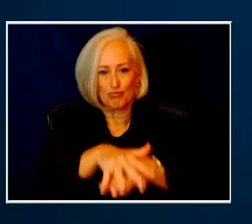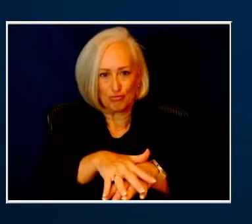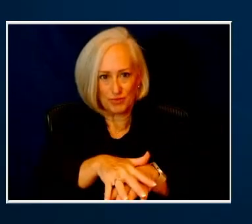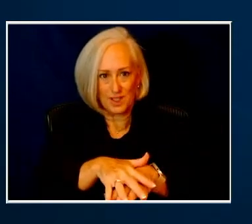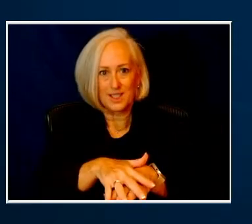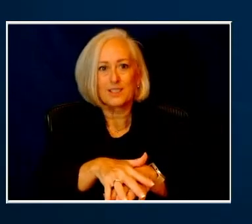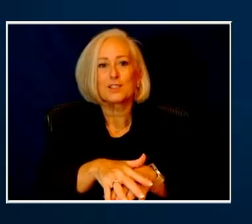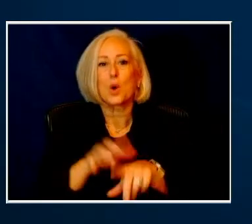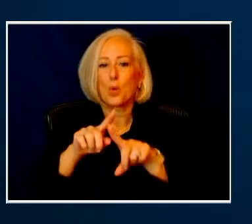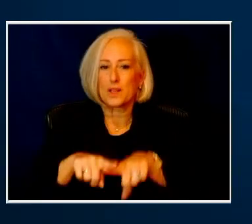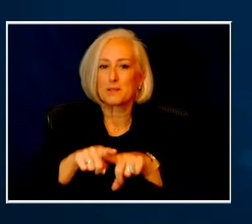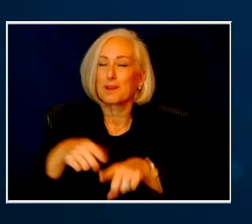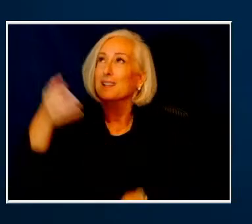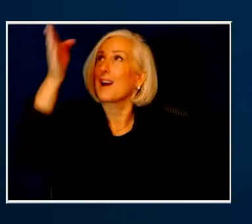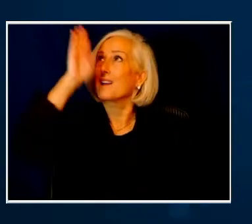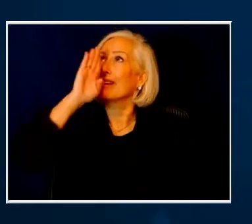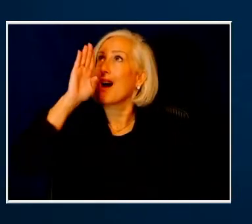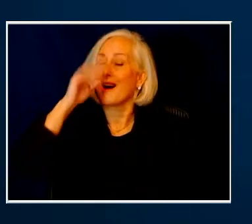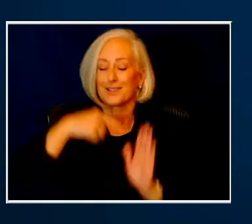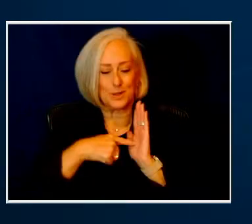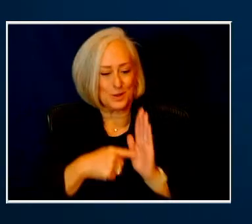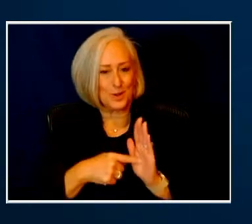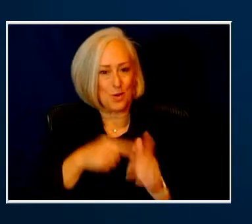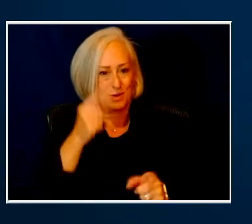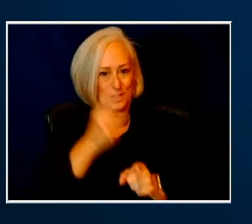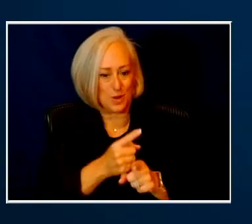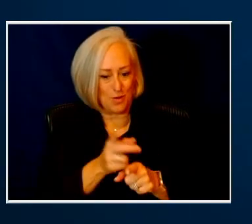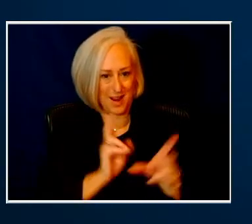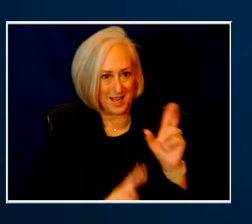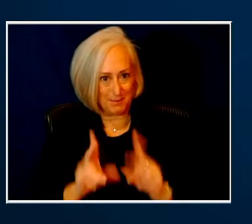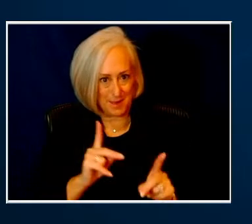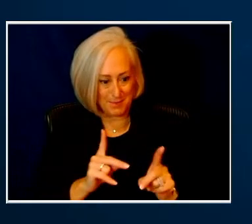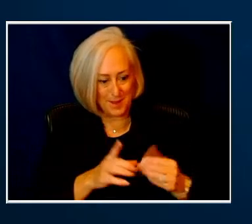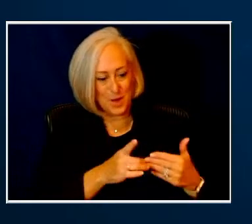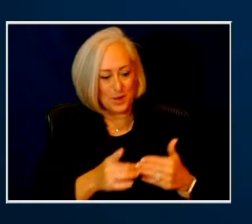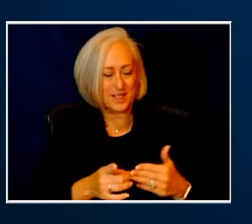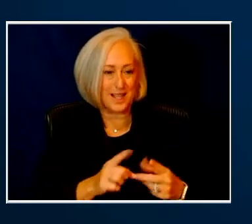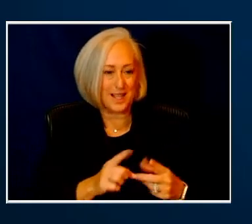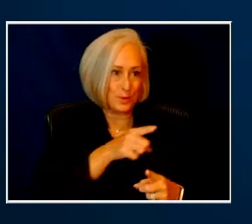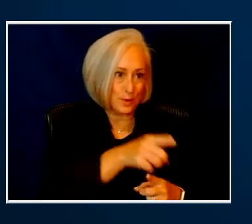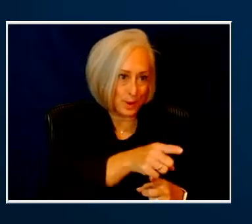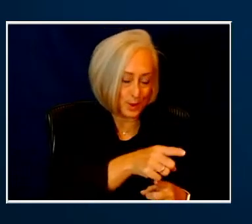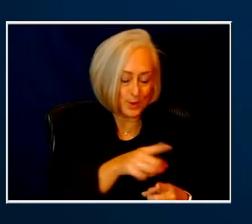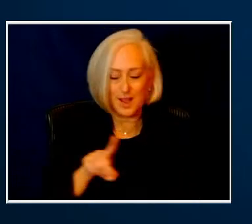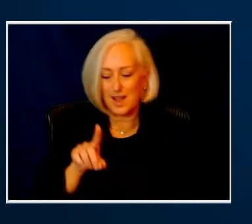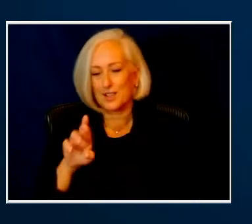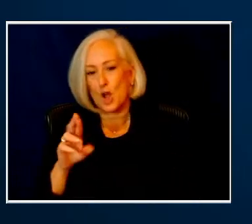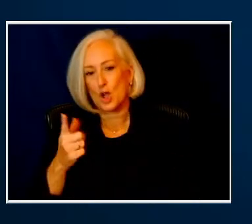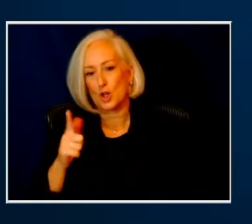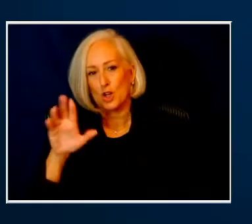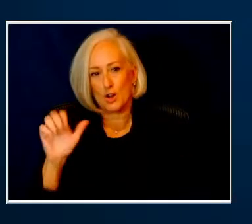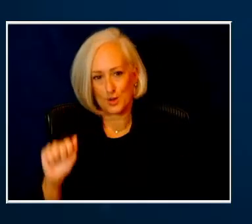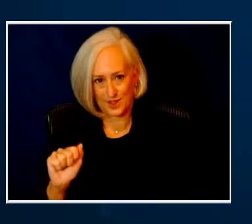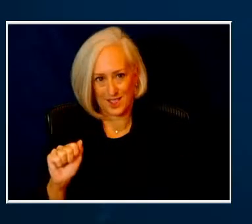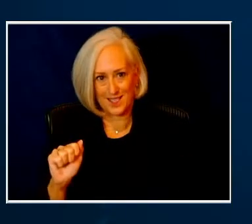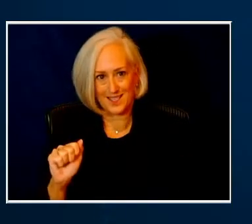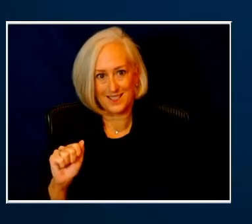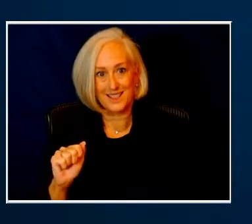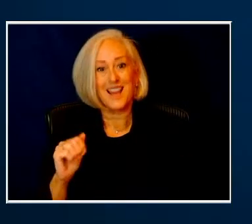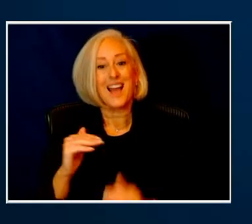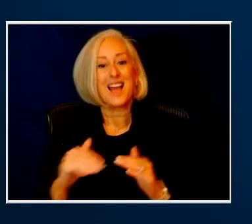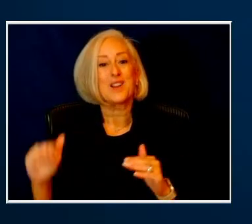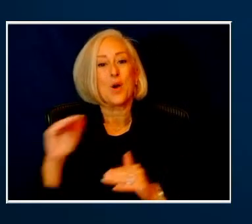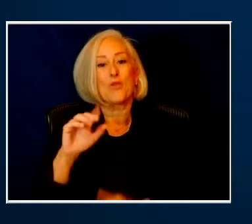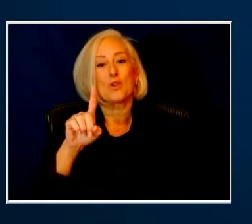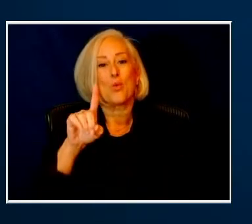people, and that led them to you and Dr. Garcia and those over 100 names on that sheet of paper.